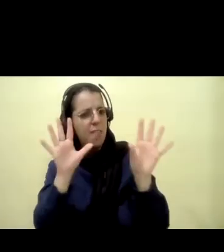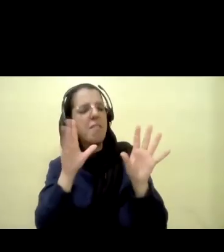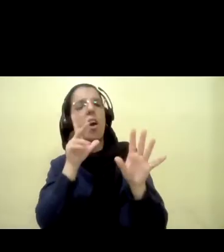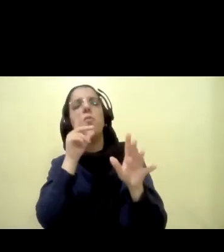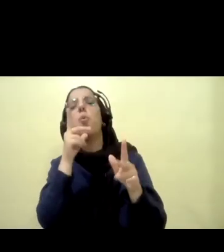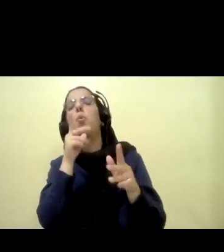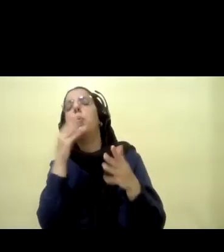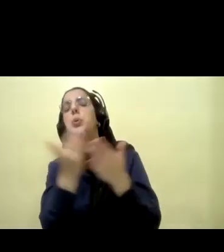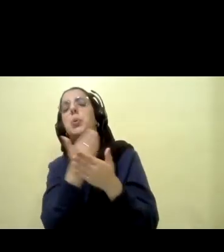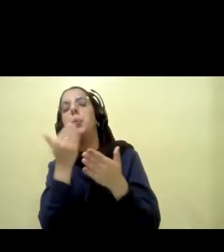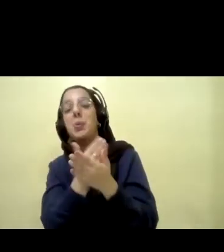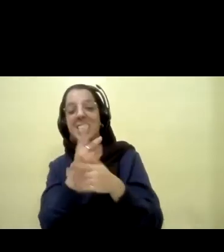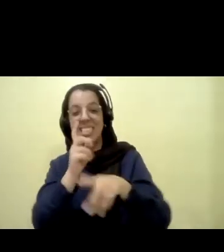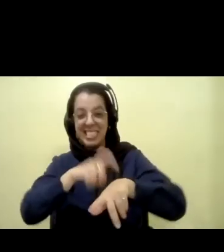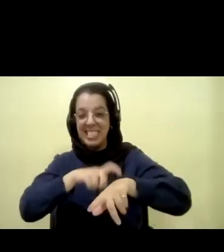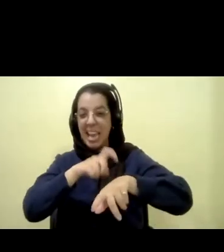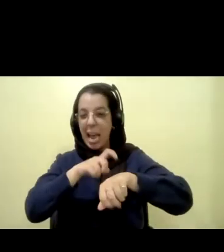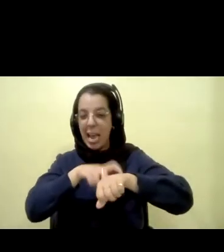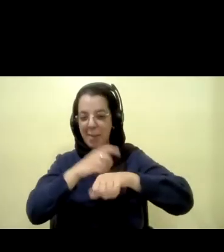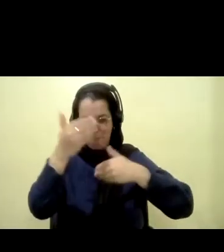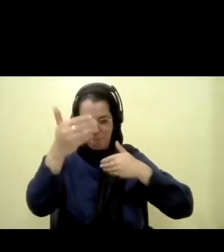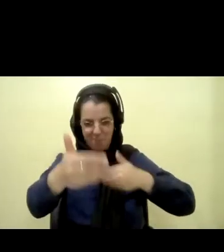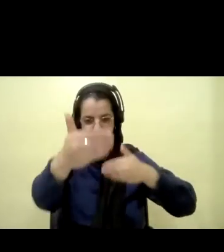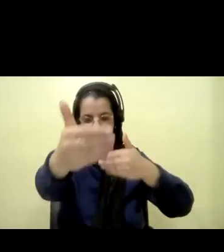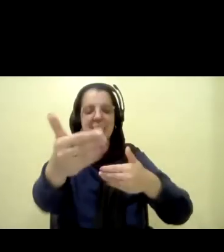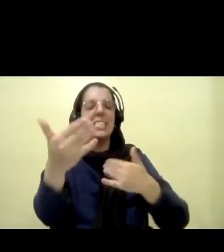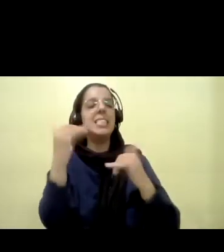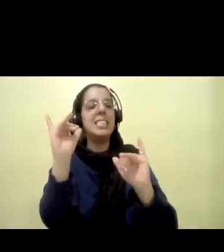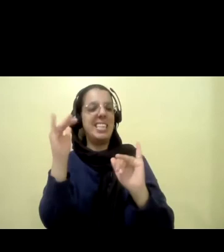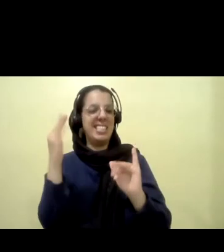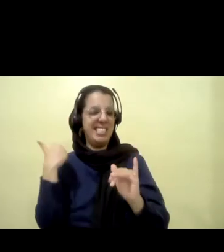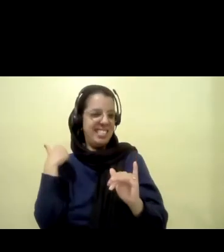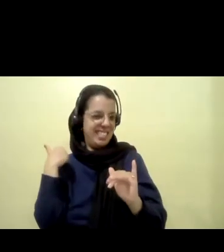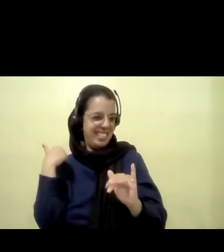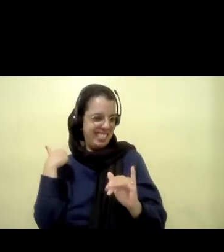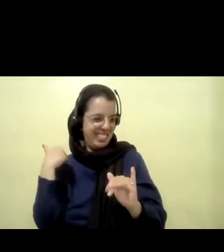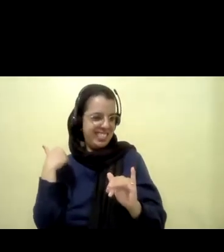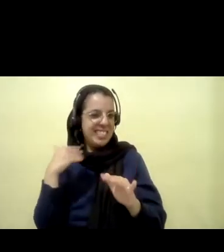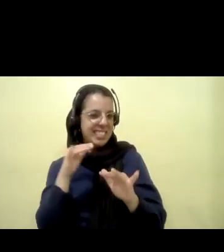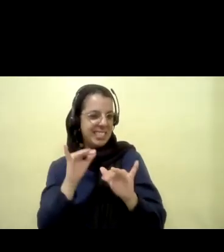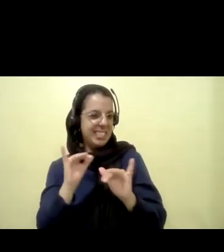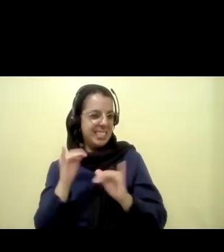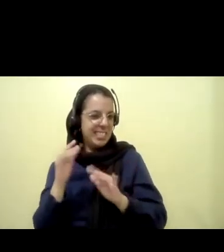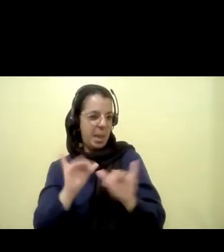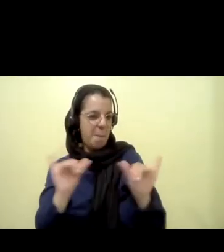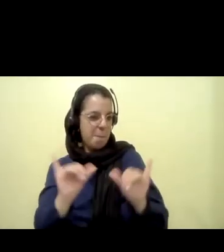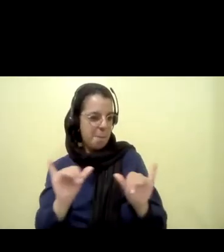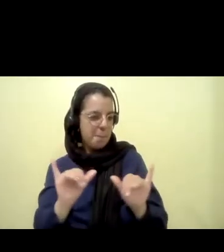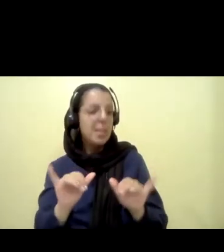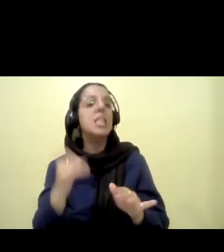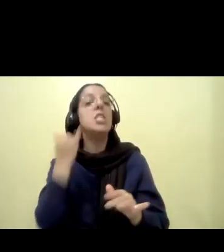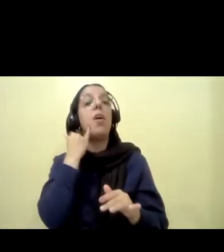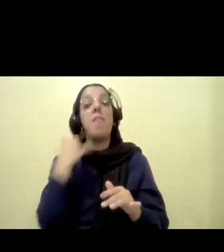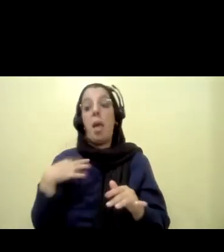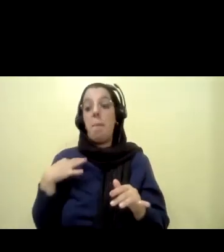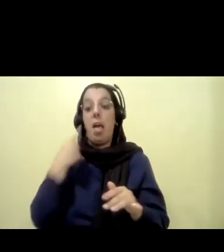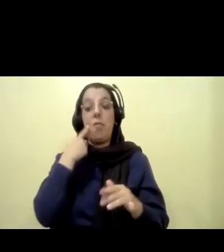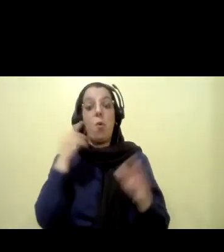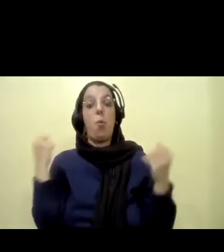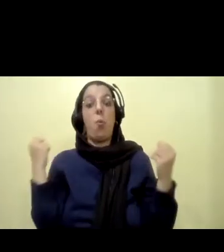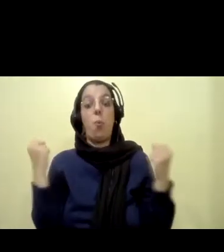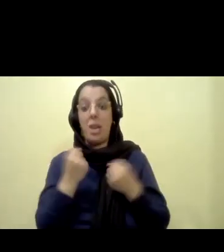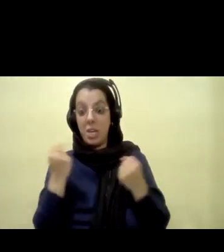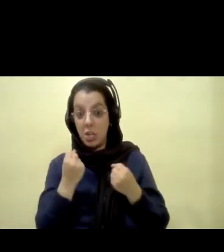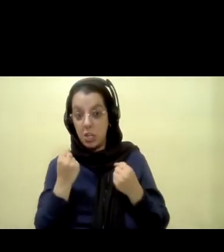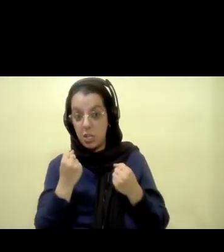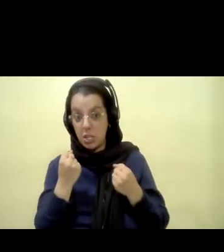the timelines are still the same as they used to be. So for example, if we applied to do a winter thing, we won't find out in time to